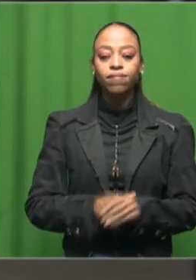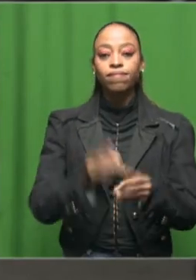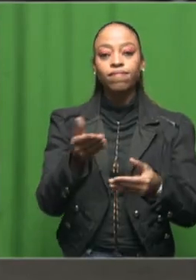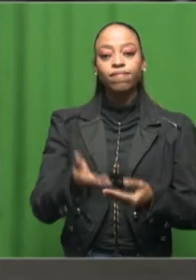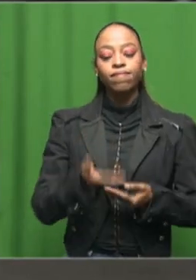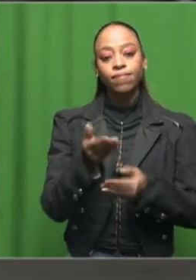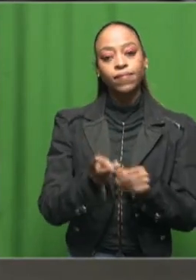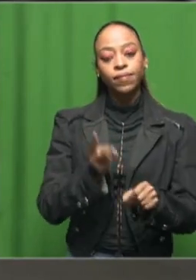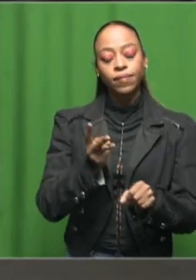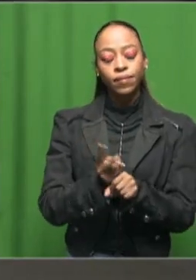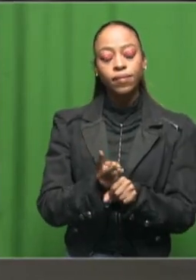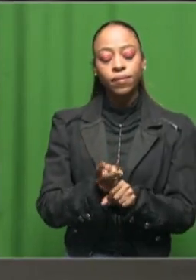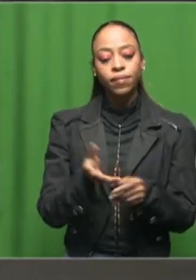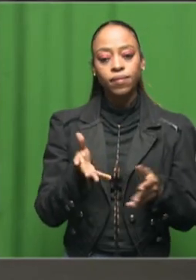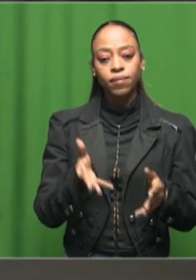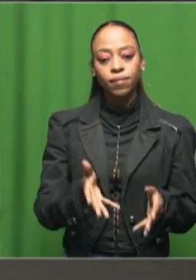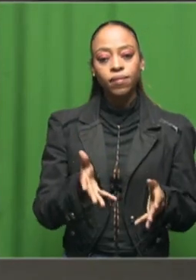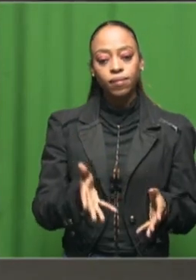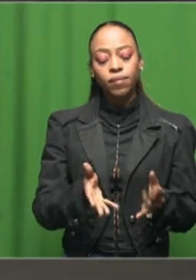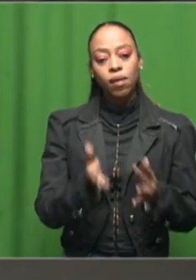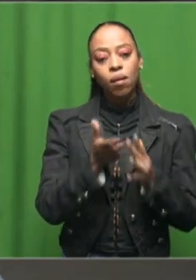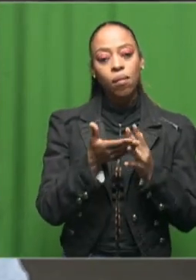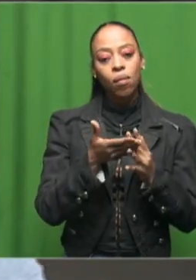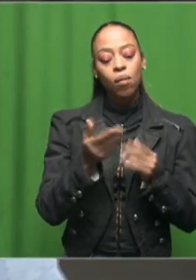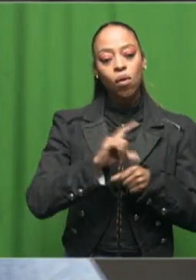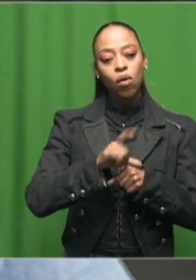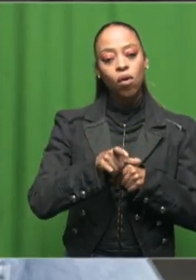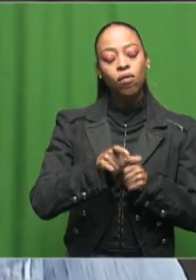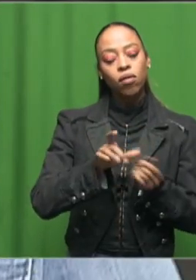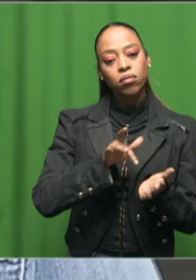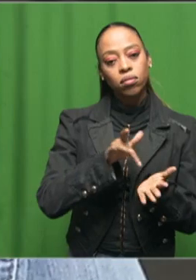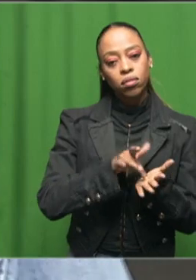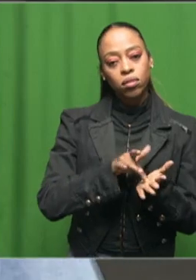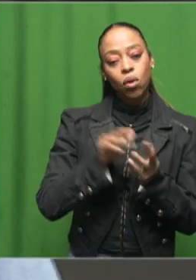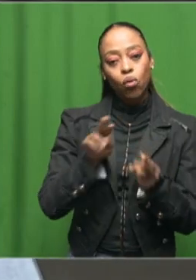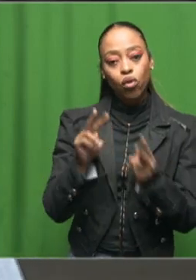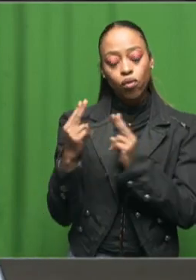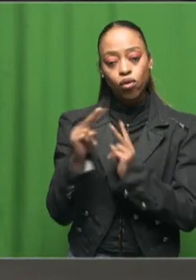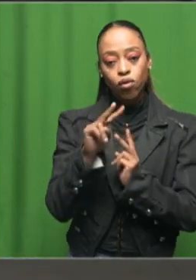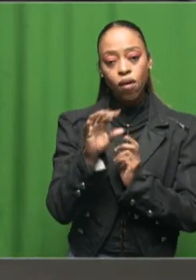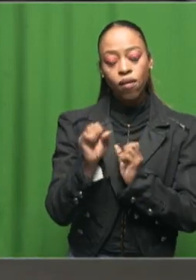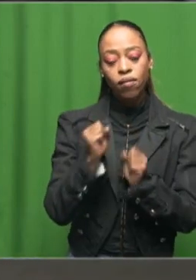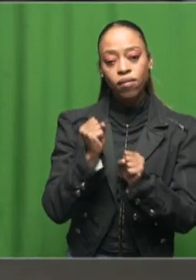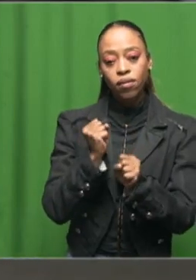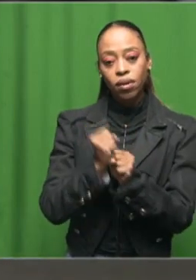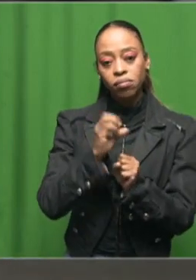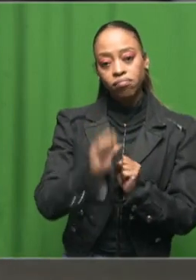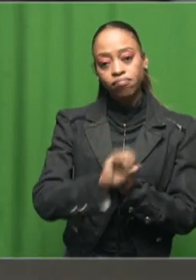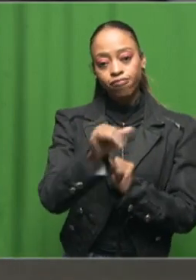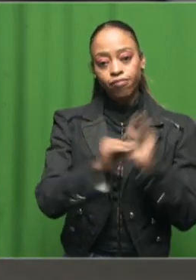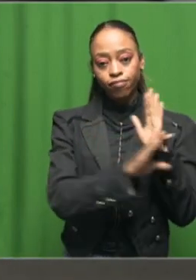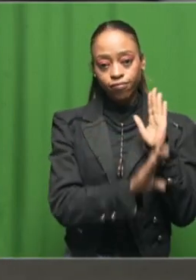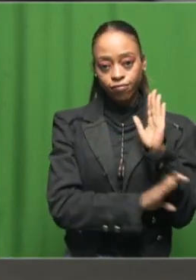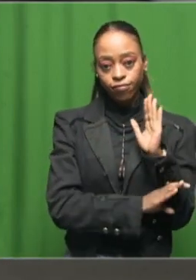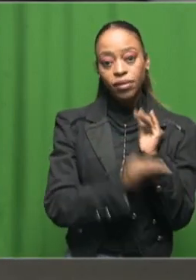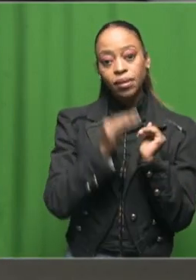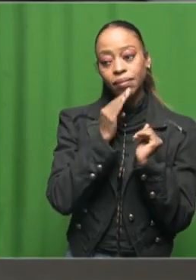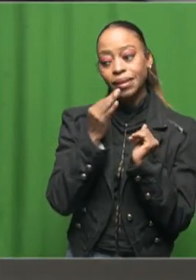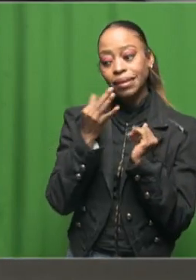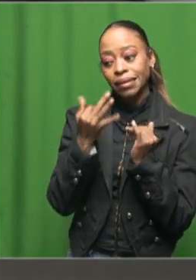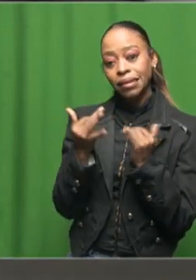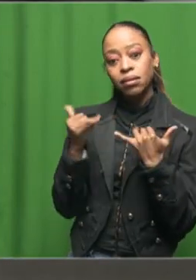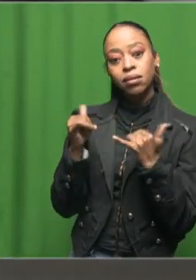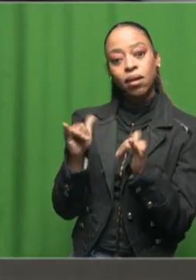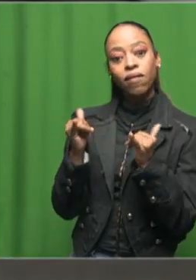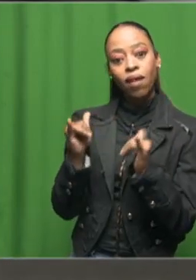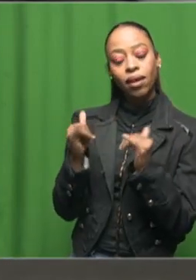Welcome back to Gallagher Convention Centre, and of course reflecting on 25 years of the South African Constitution, and this has been a 3-day